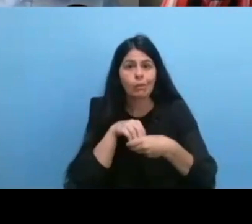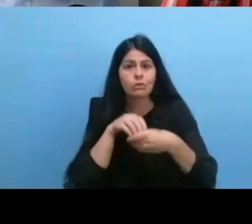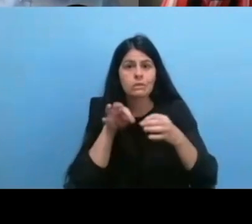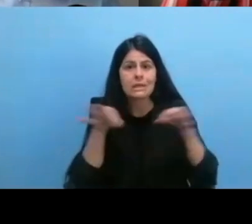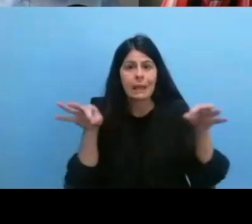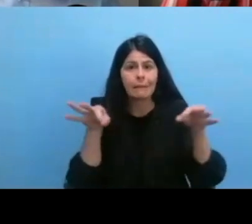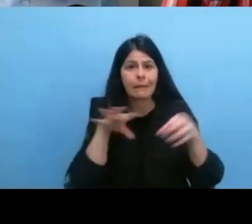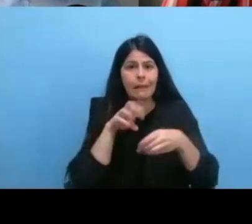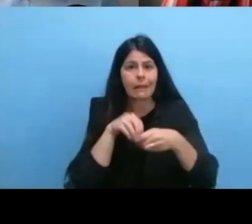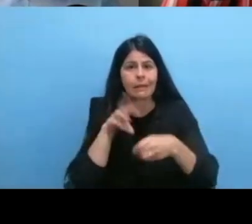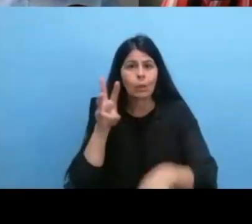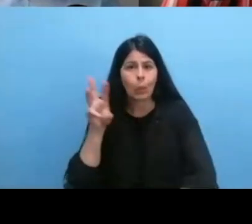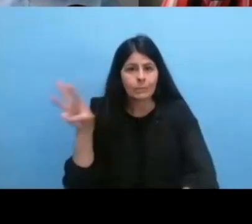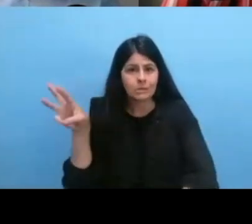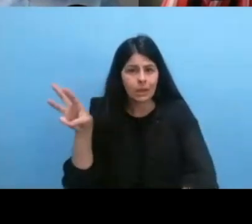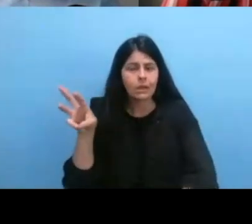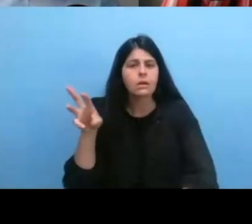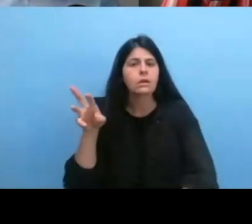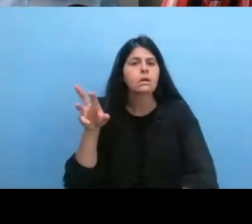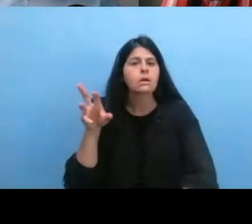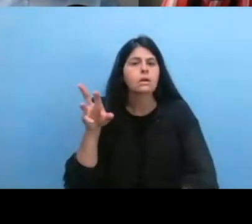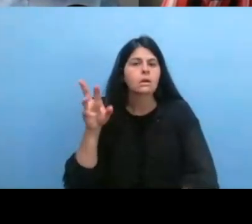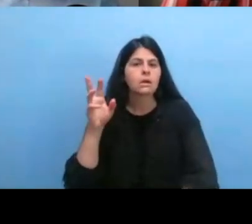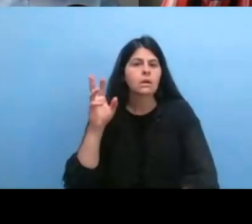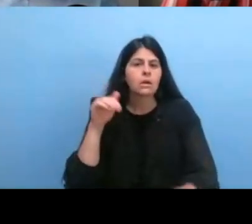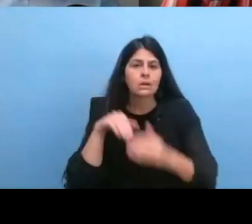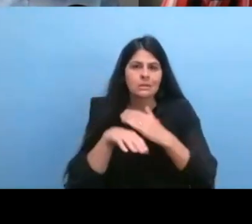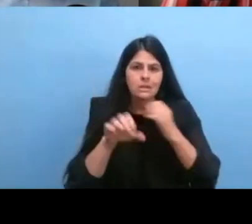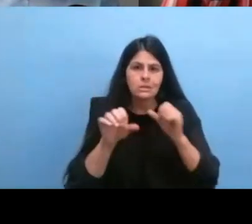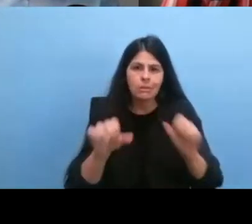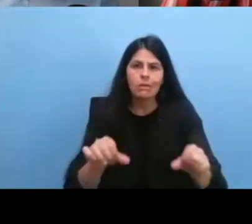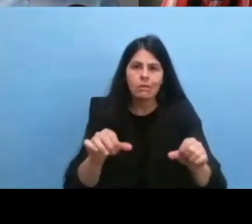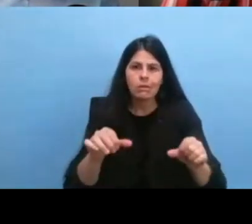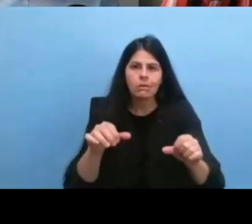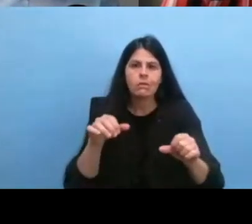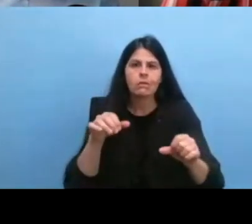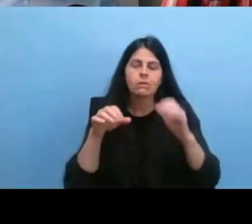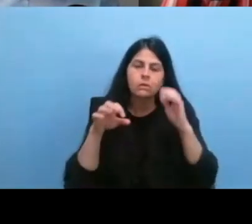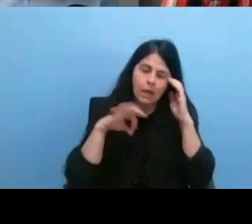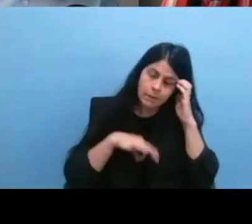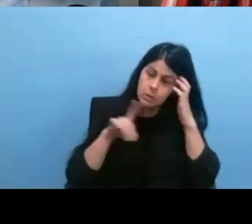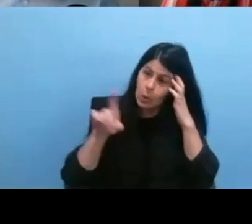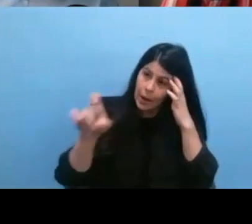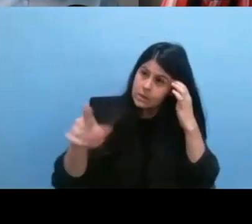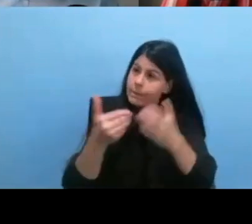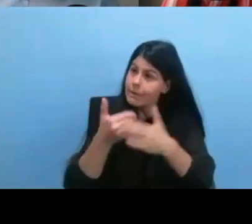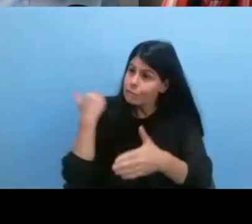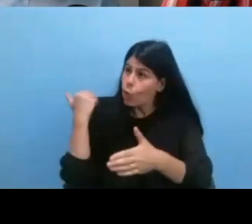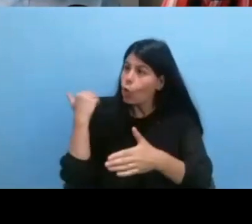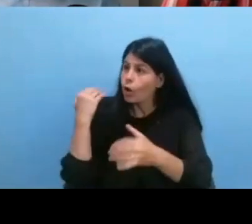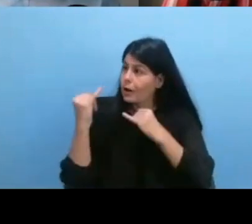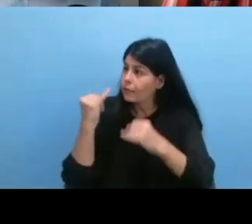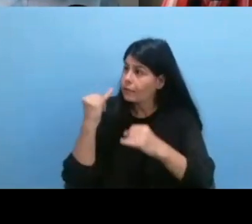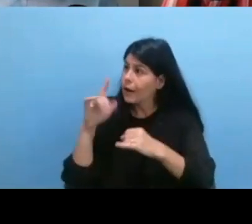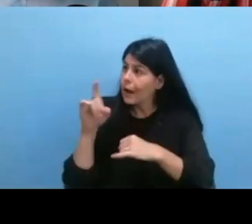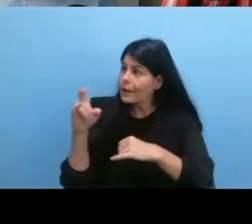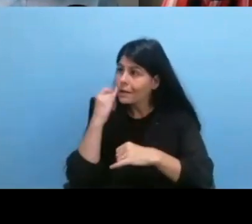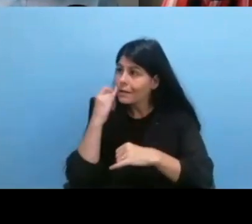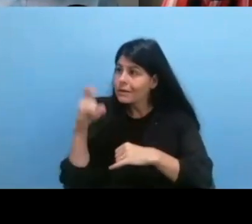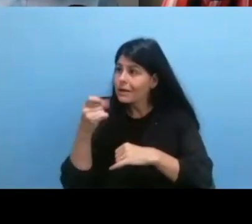website to an accessible application to asking people before the interview if they need any accommodations for the